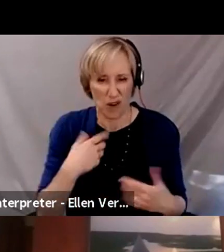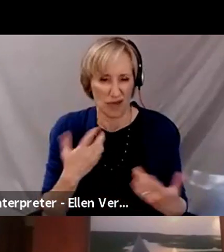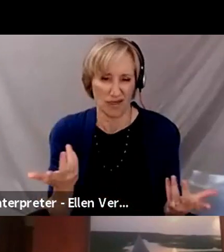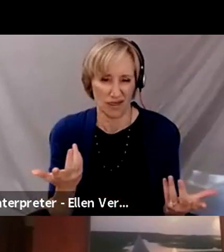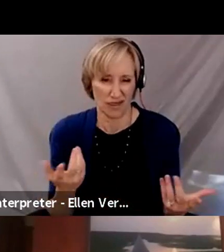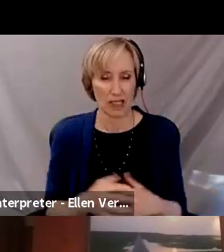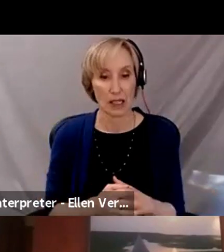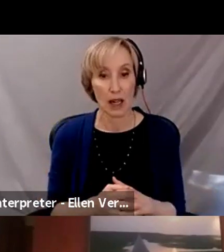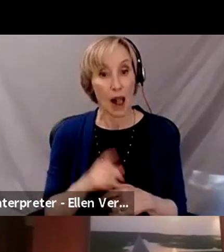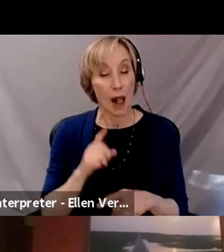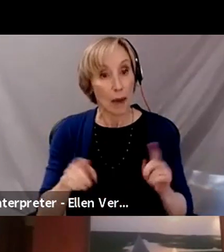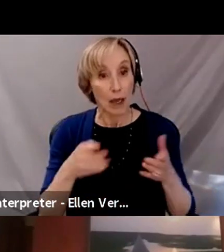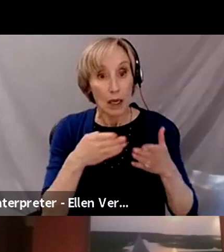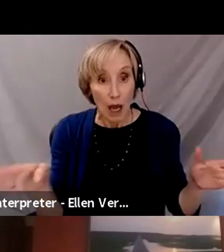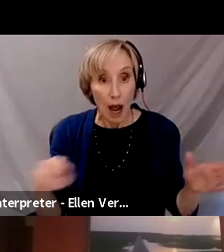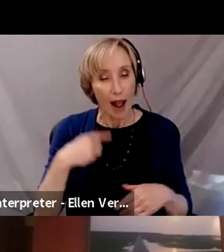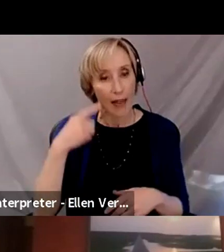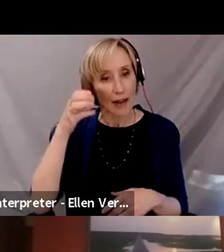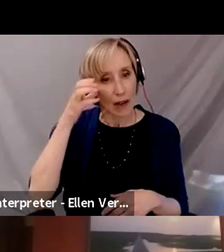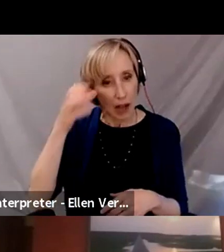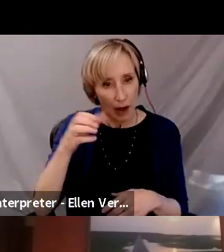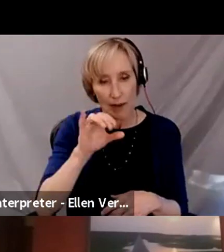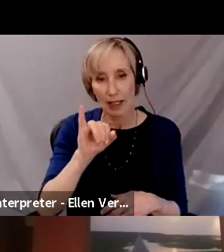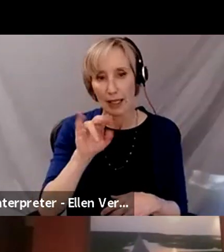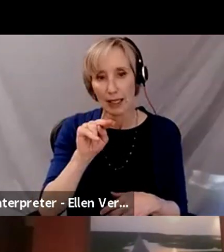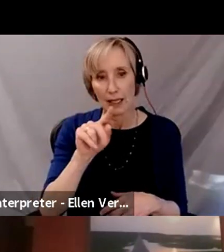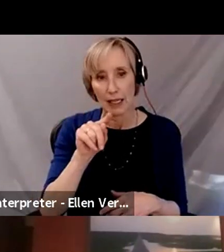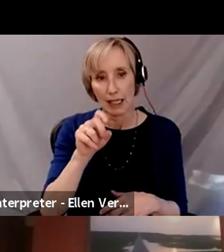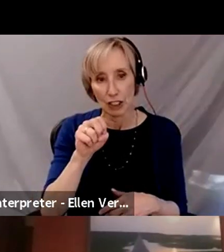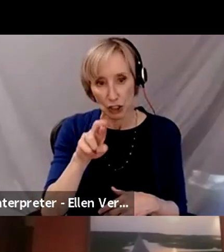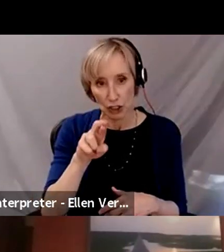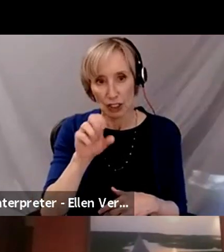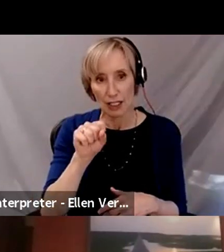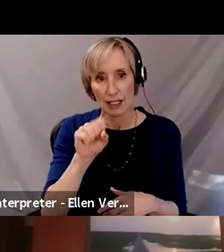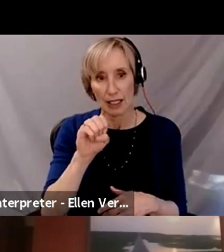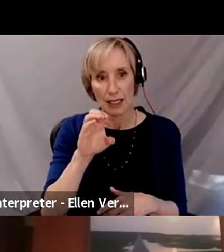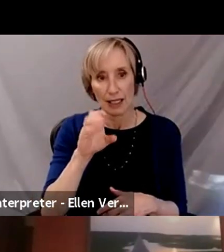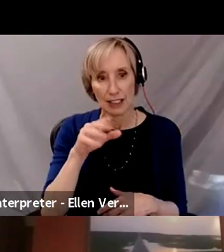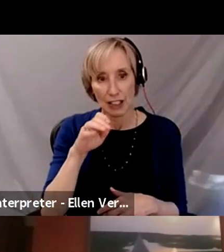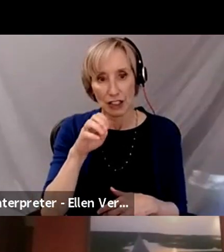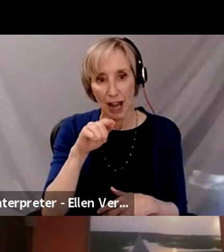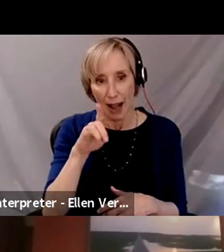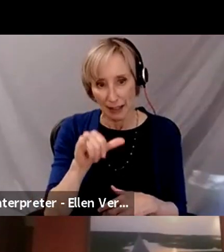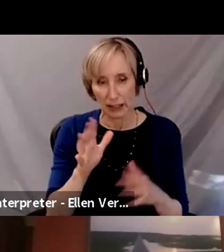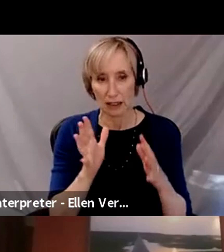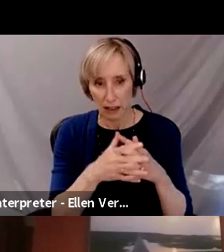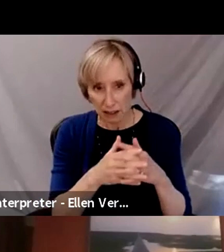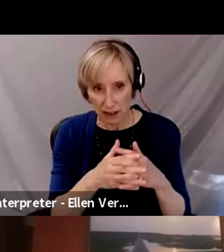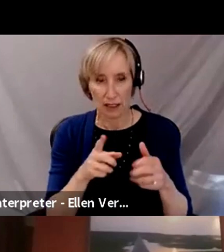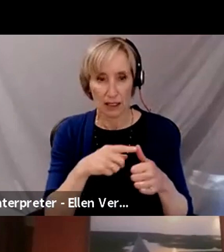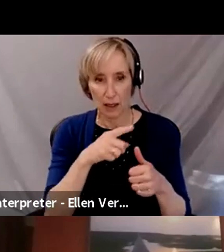larger scale, I think a lot about the concept of intersectionality, and how a lack of intersectionality in many